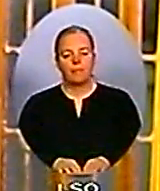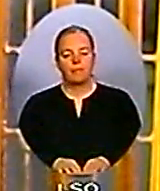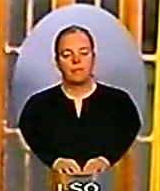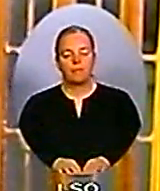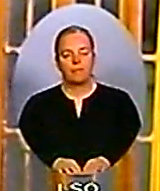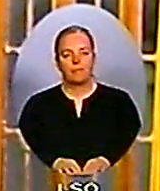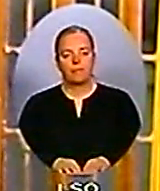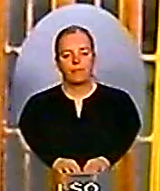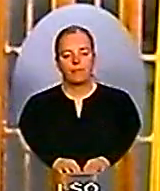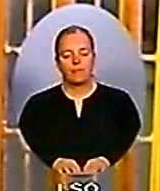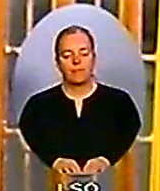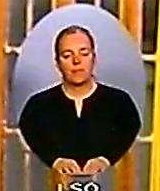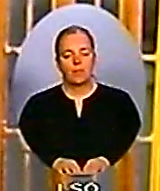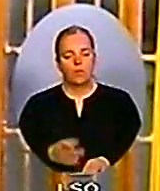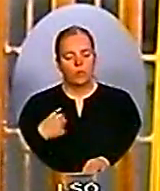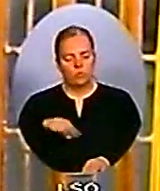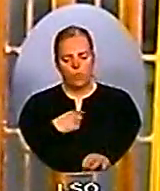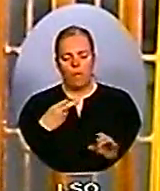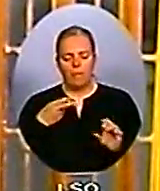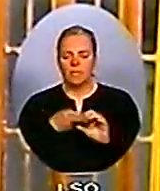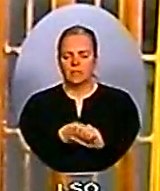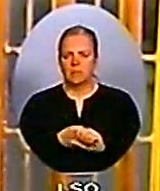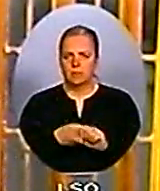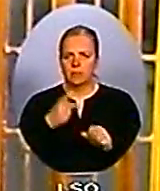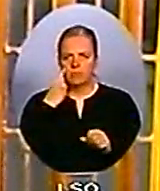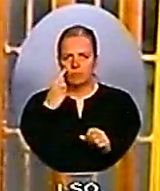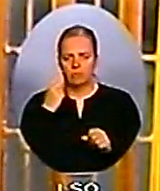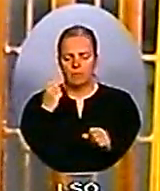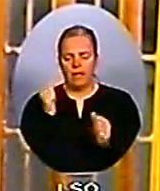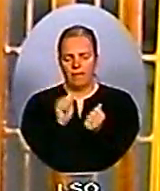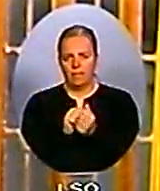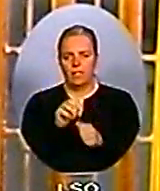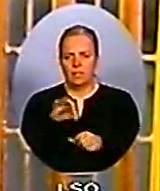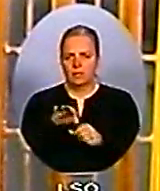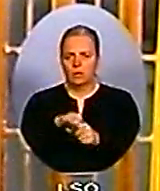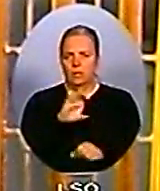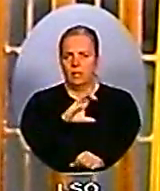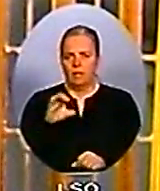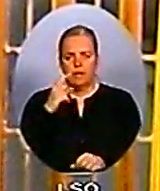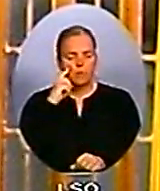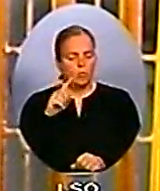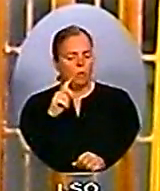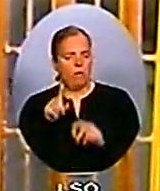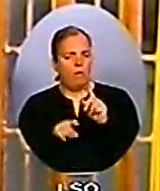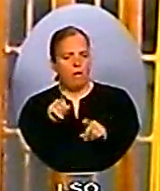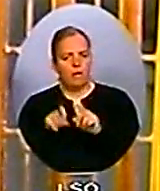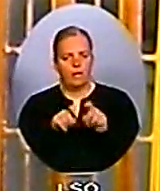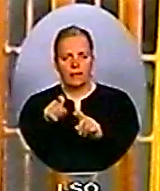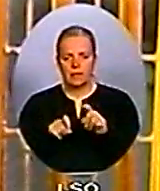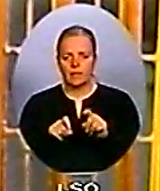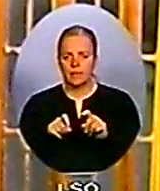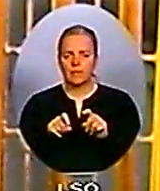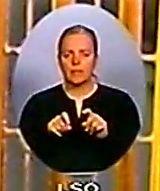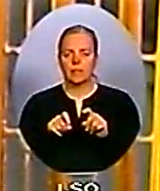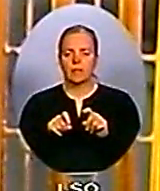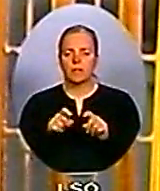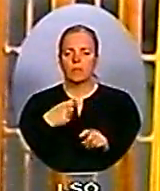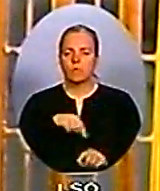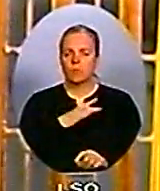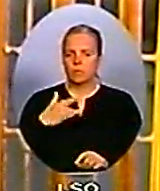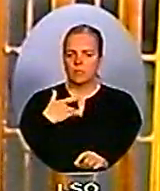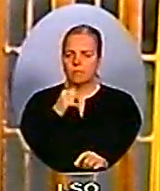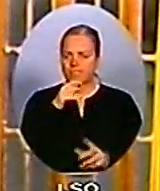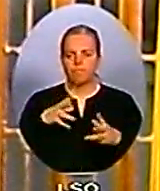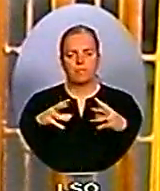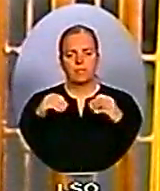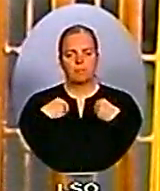Elections Canada in their work and their research in this regard. We regard any effort to suppress a vote as being completely unacceptable. What we do know, in